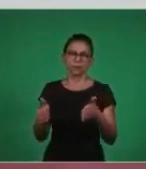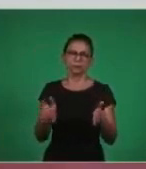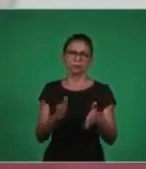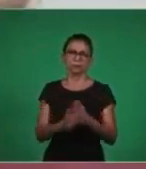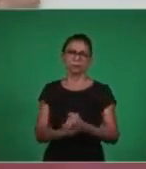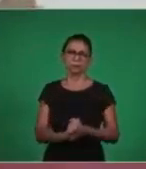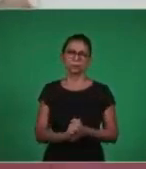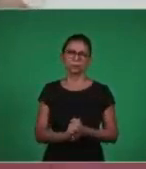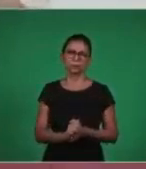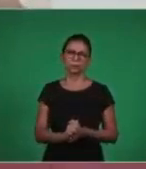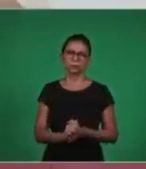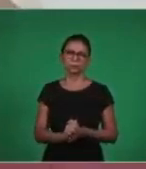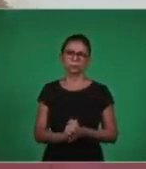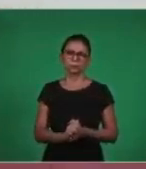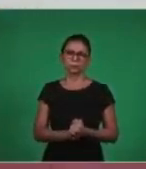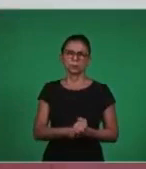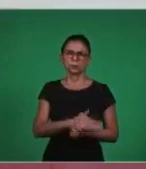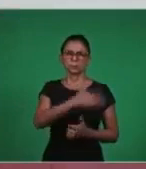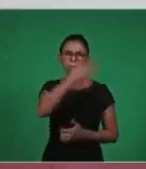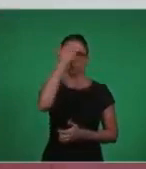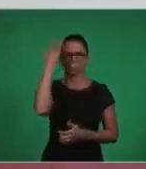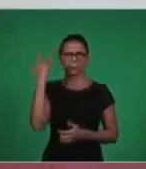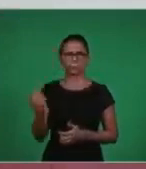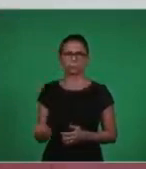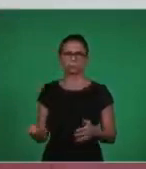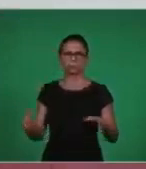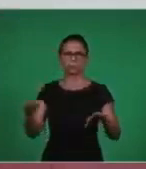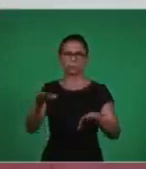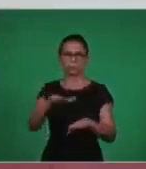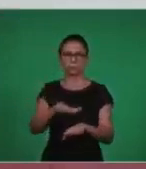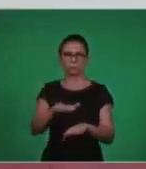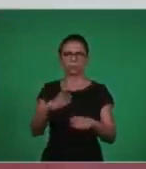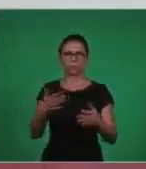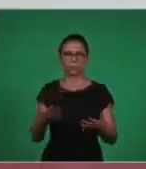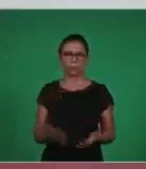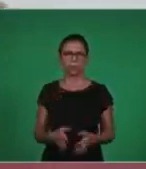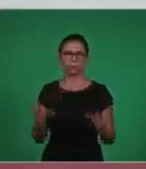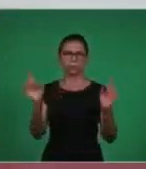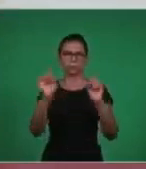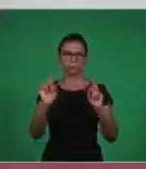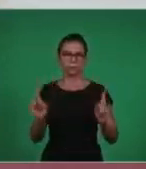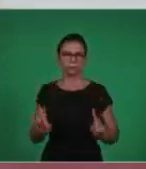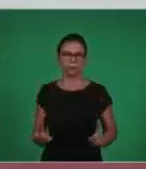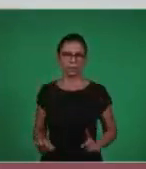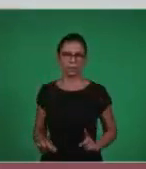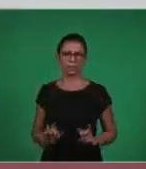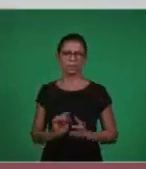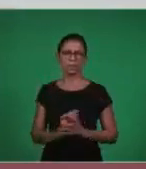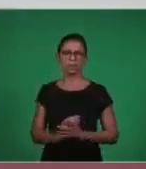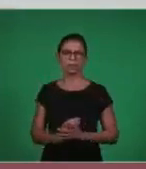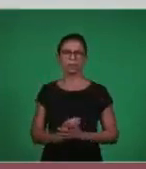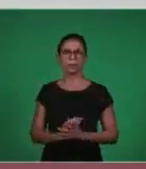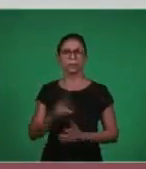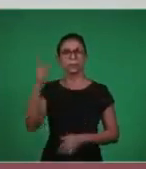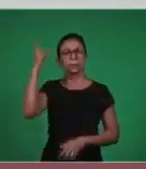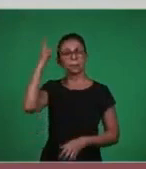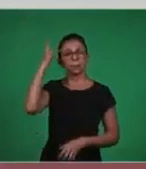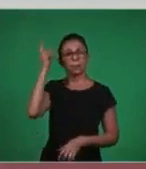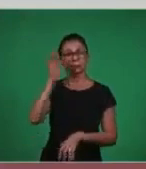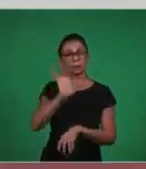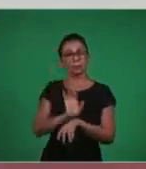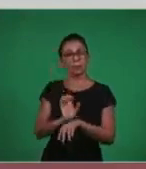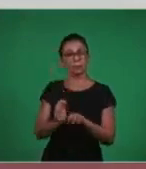with deficiency that they are having problems in our church in the state of São Paulo. Has shown that